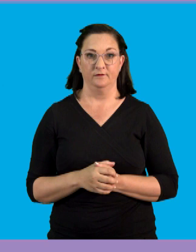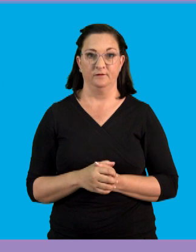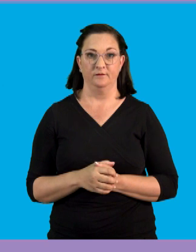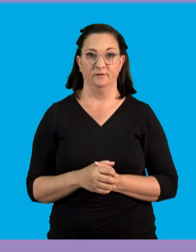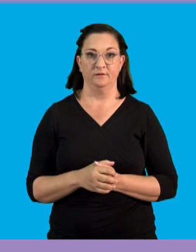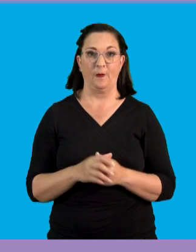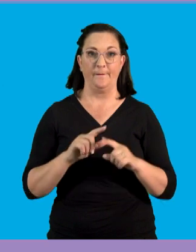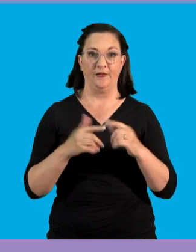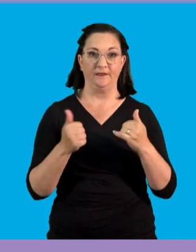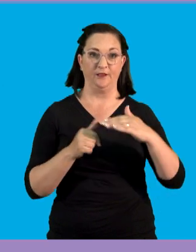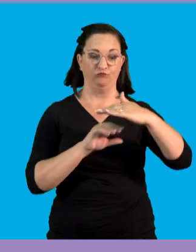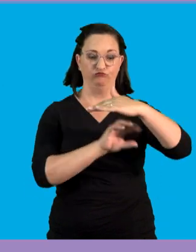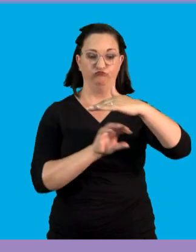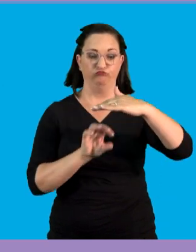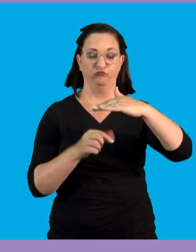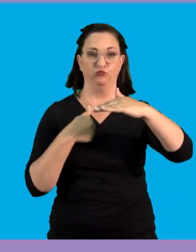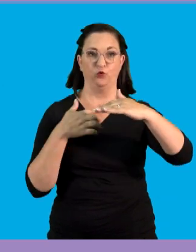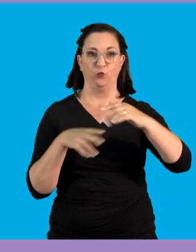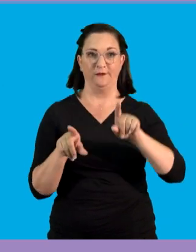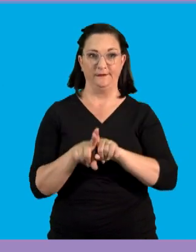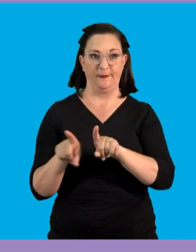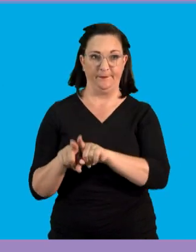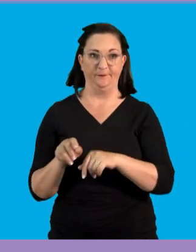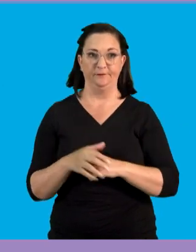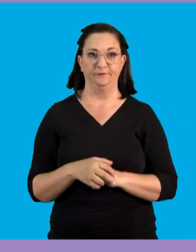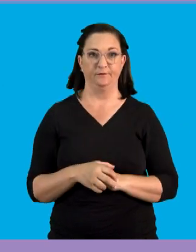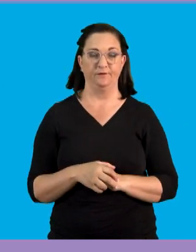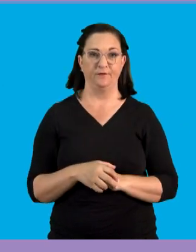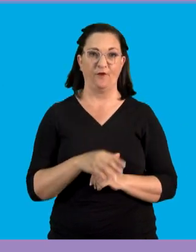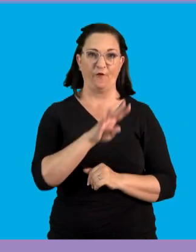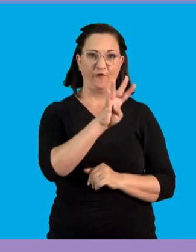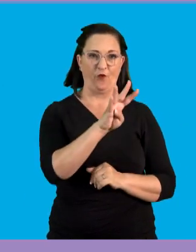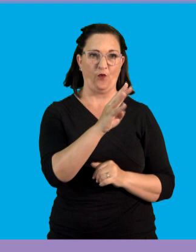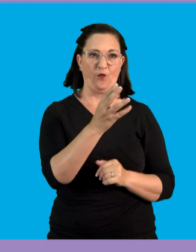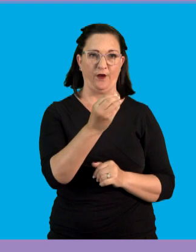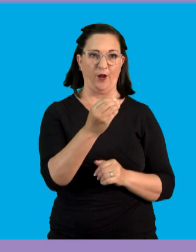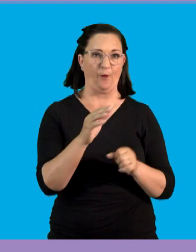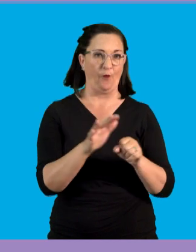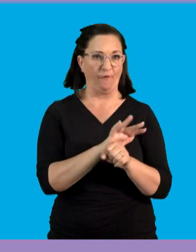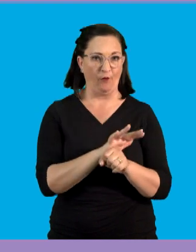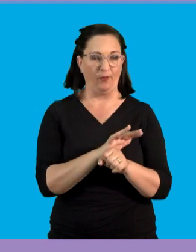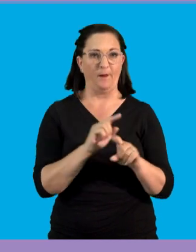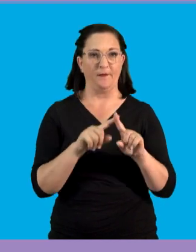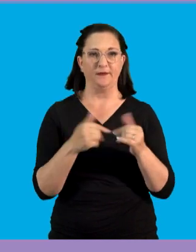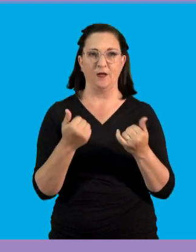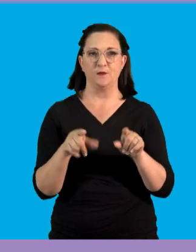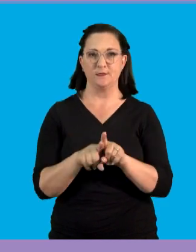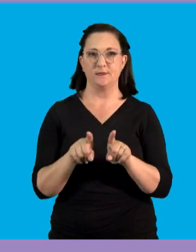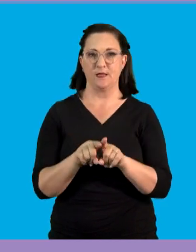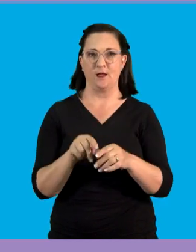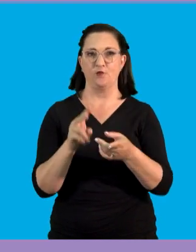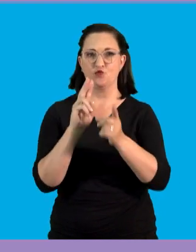them to the same denominator. So 4 as a whole number is actually the same